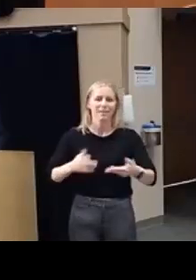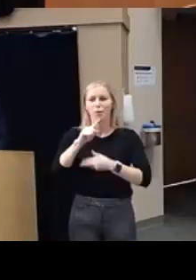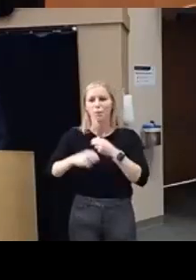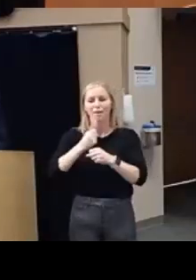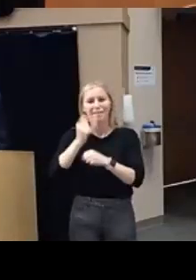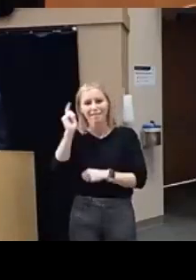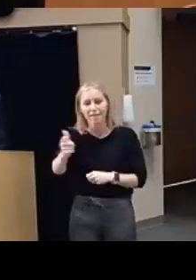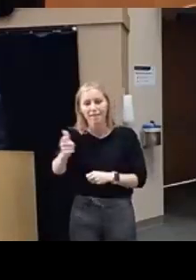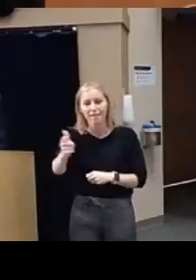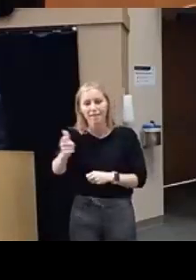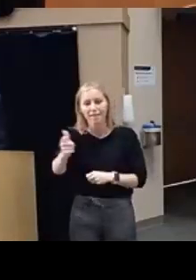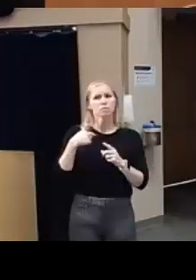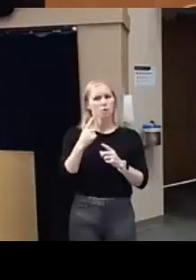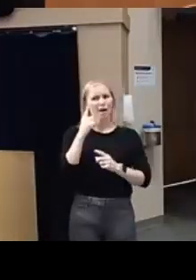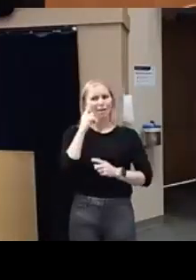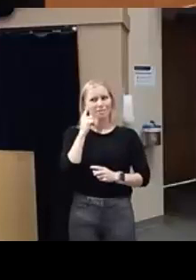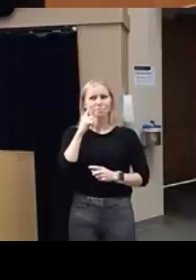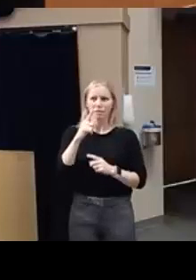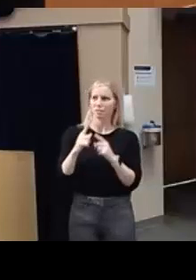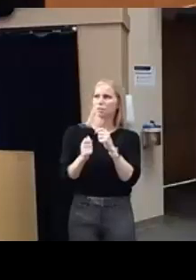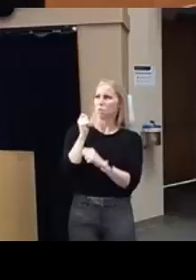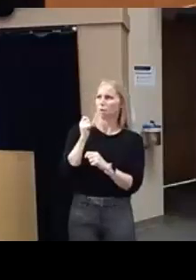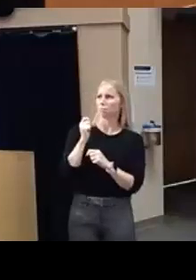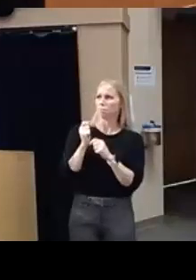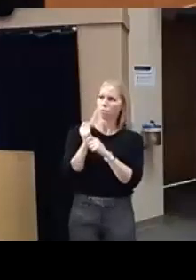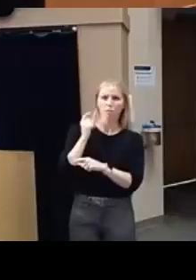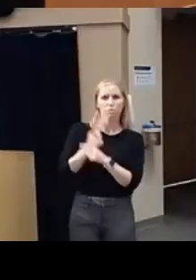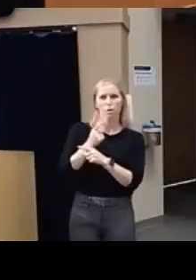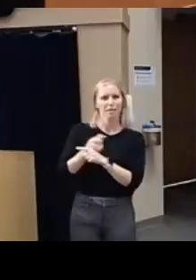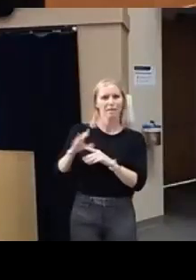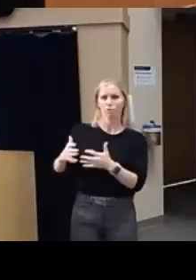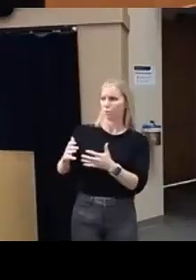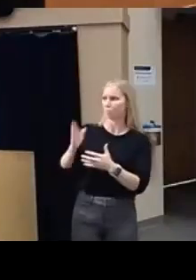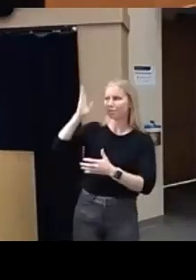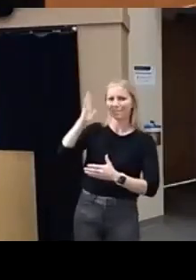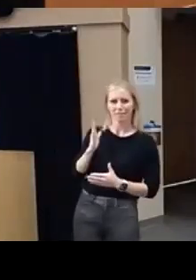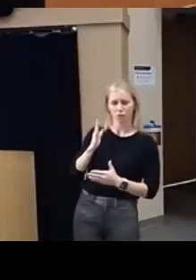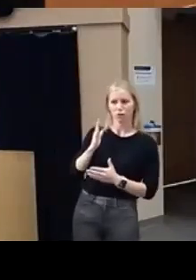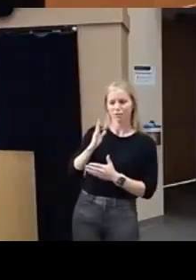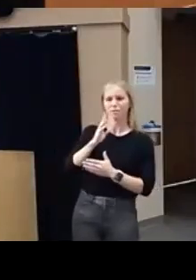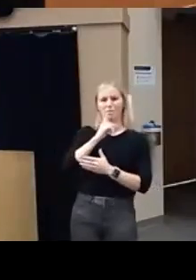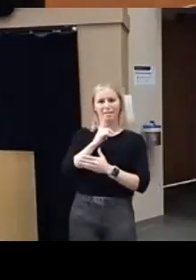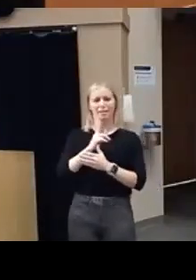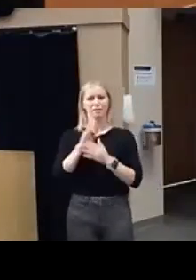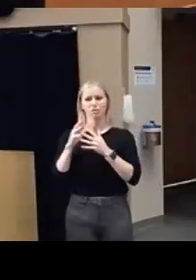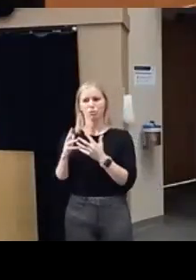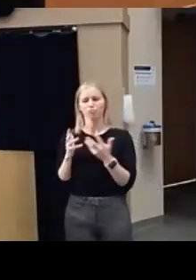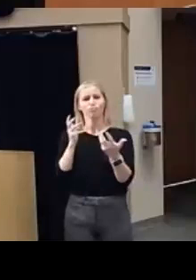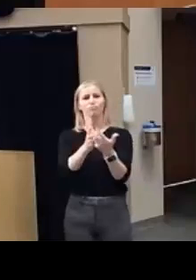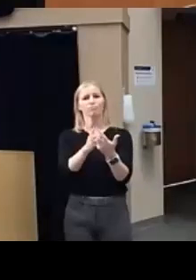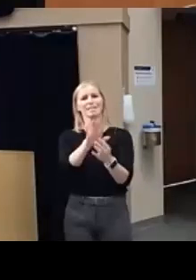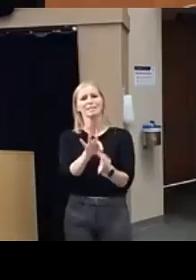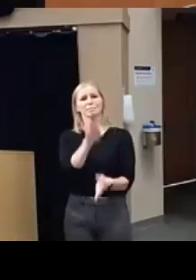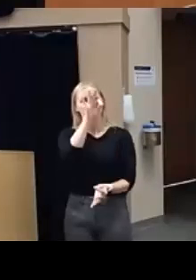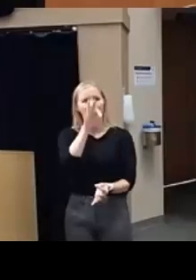more appropriate or applicable group presenting today in the spirit of Dr. Romano. His really